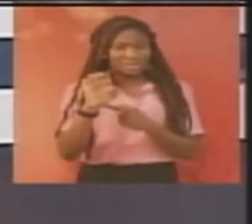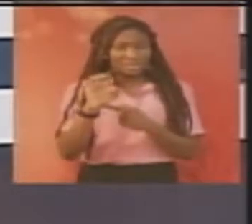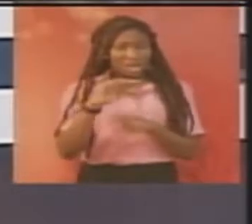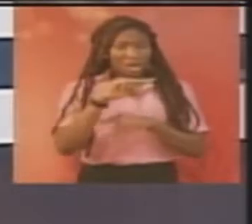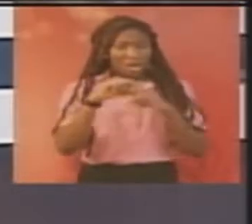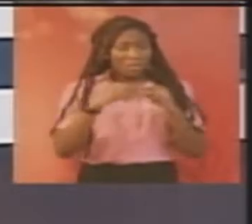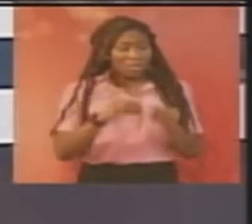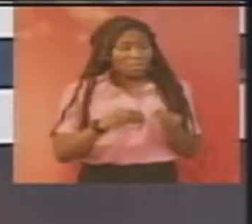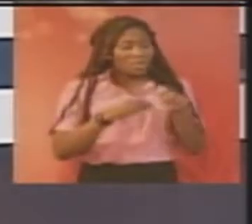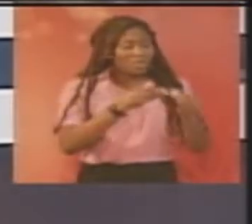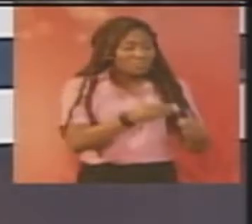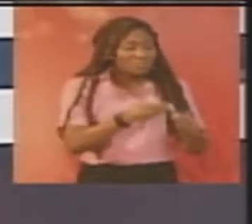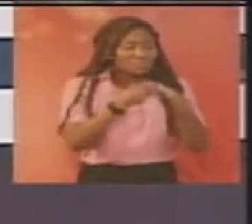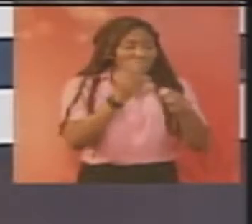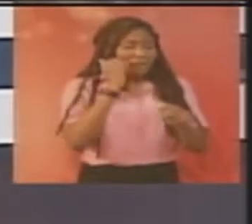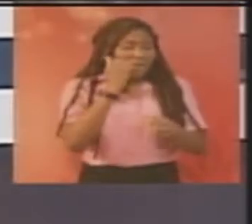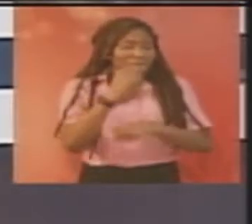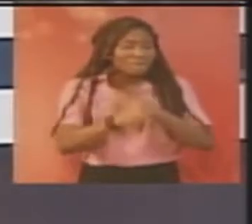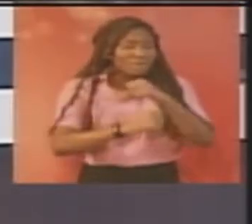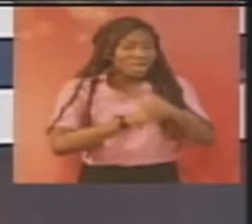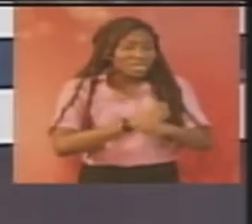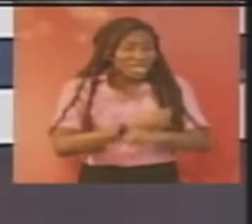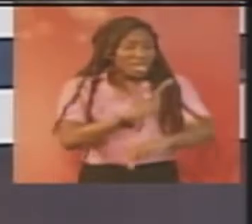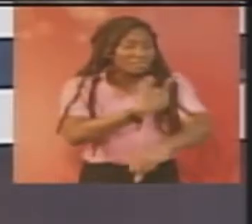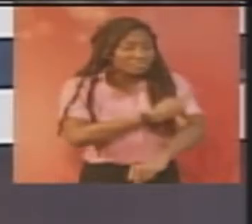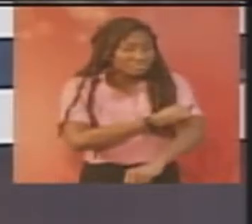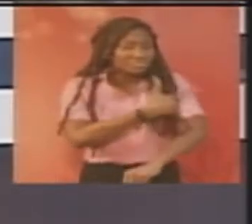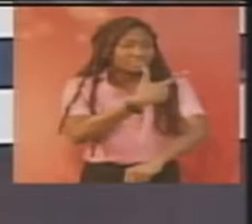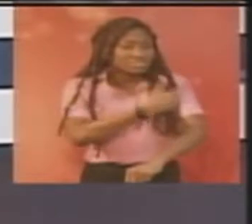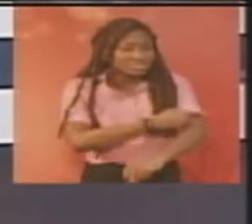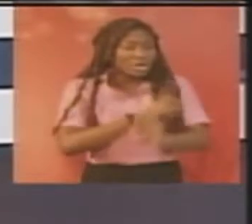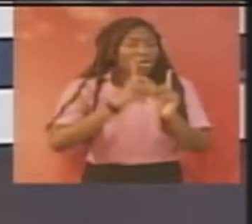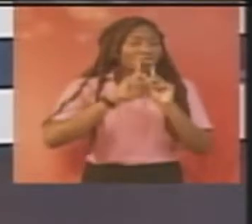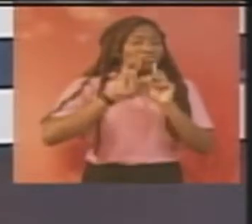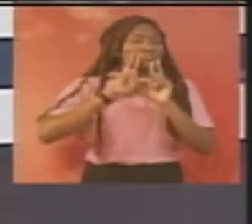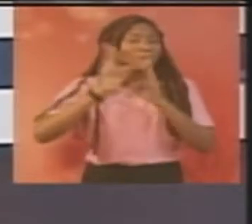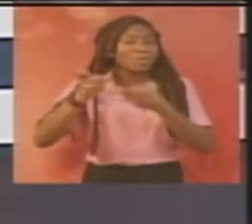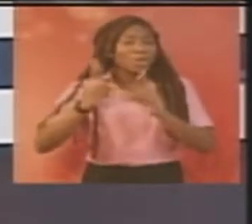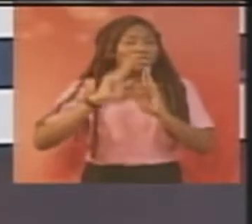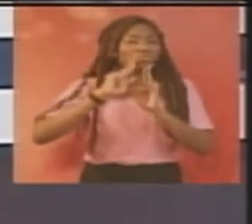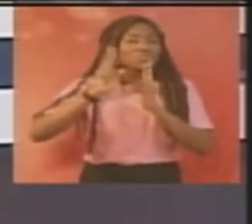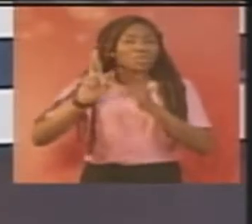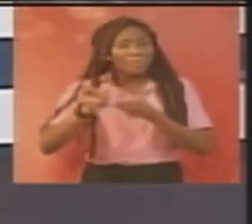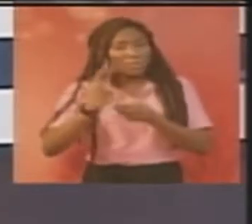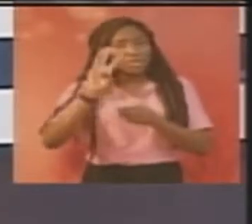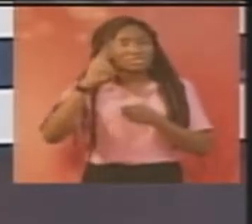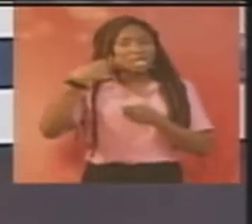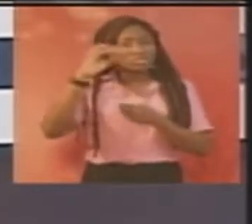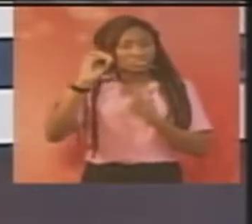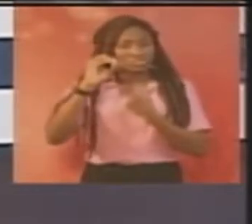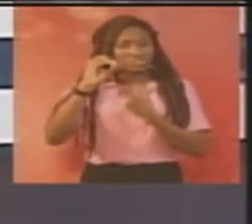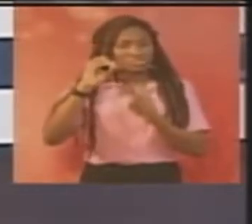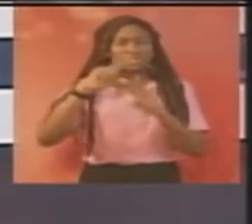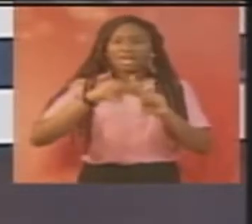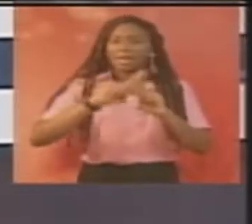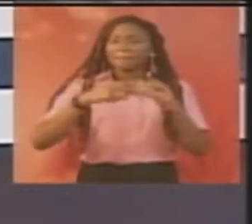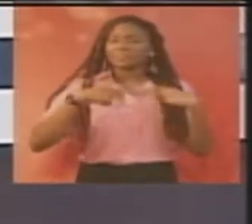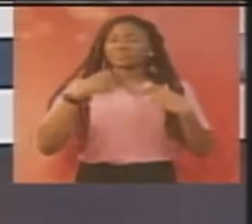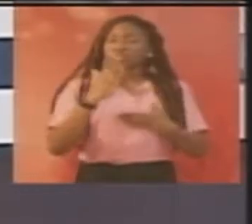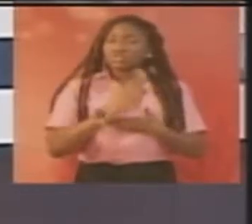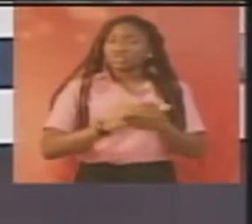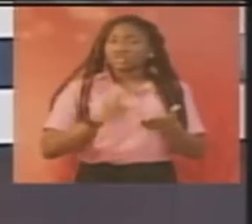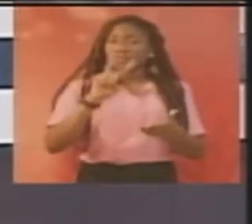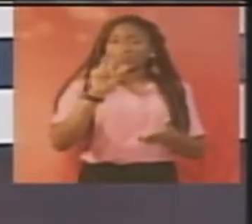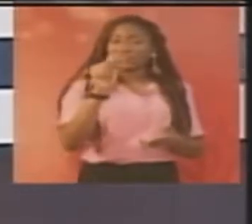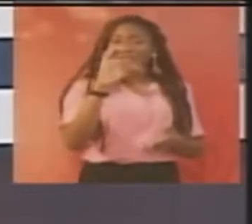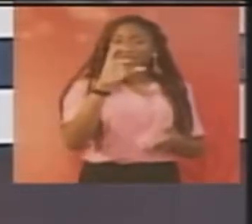WHO every year. We do our coverage. And there are particular vaccines that we look for especially to